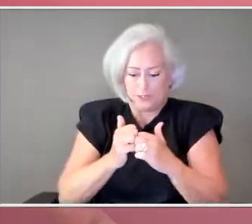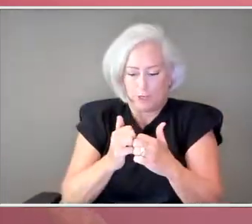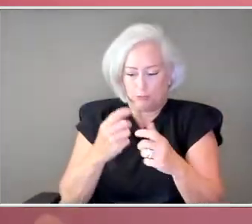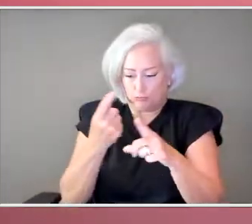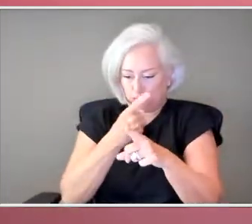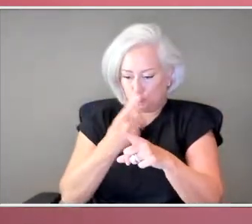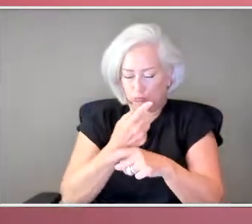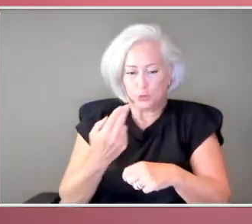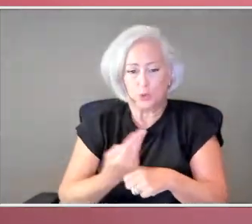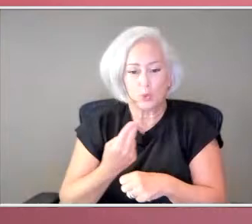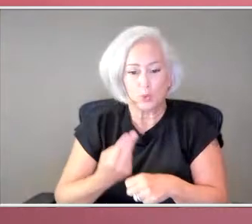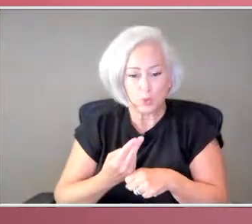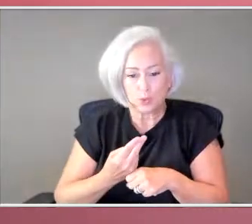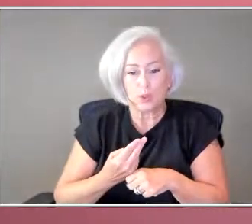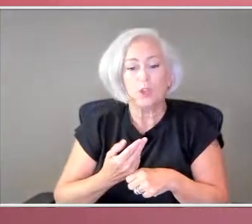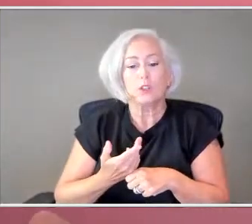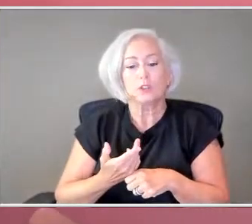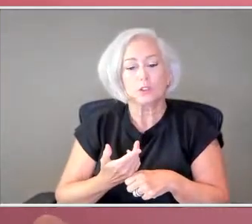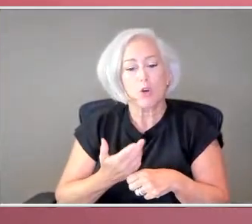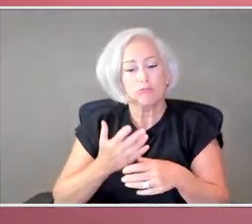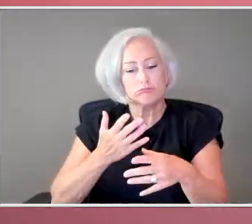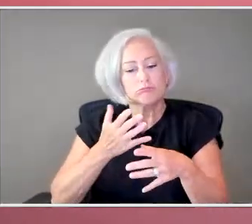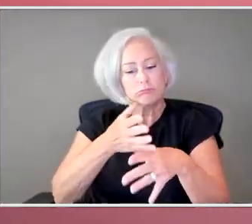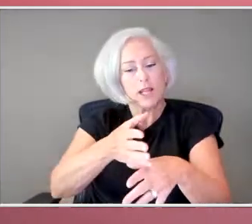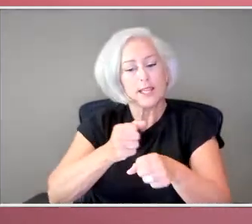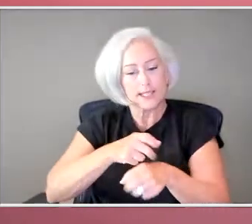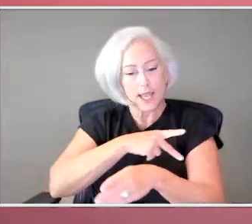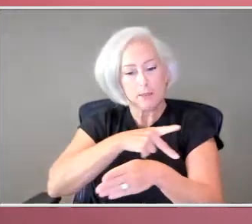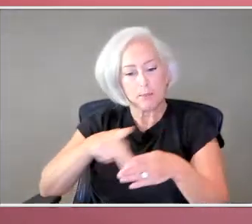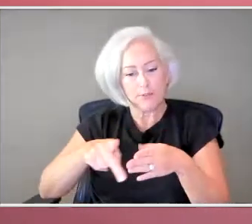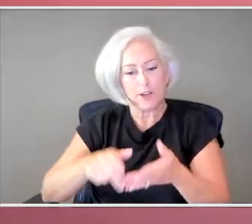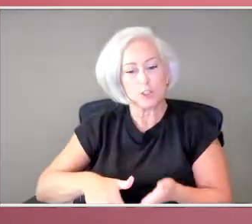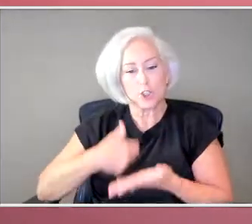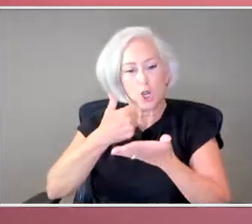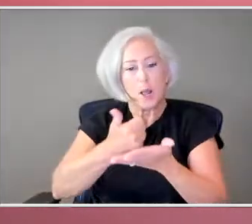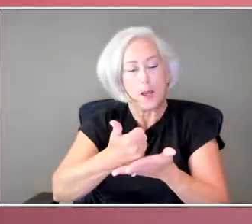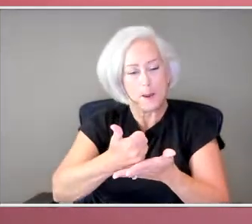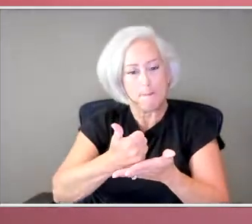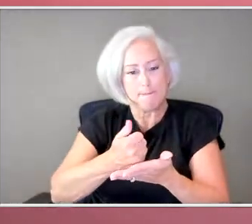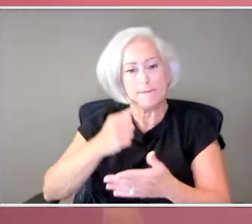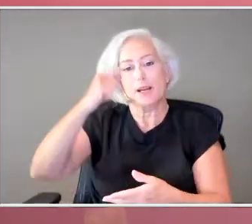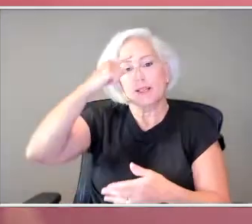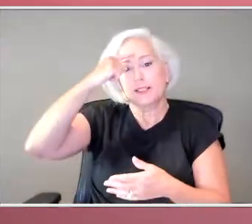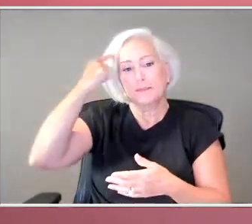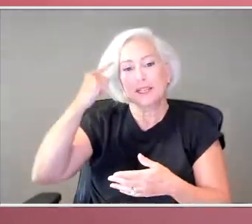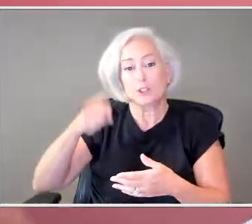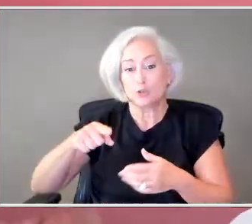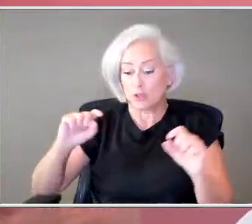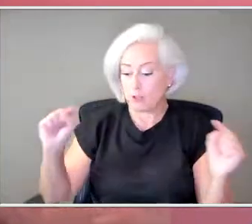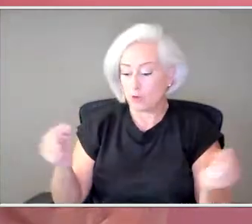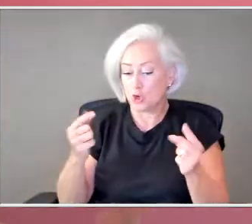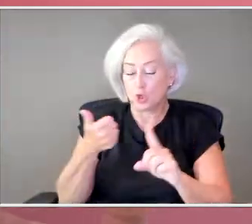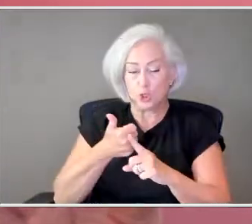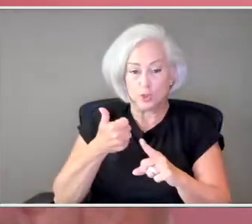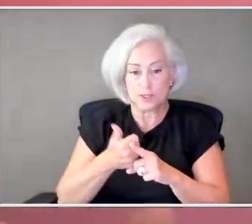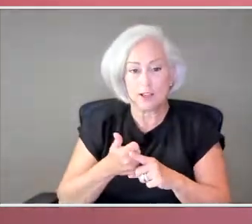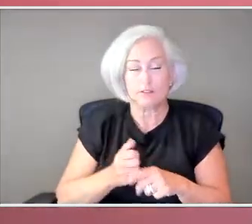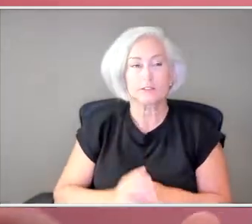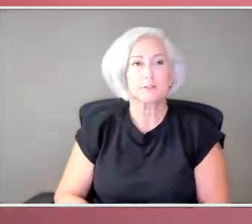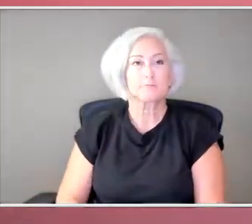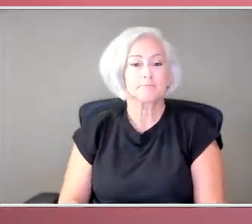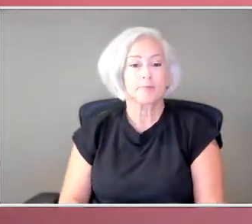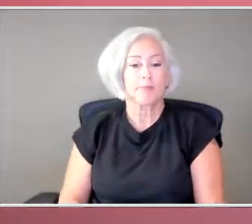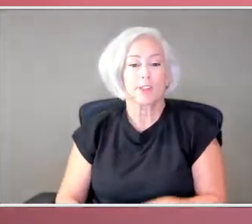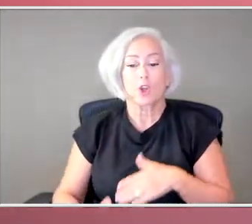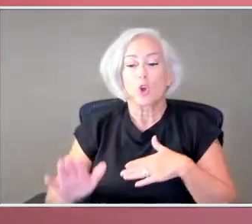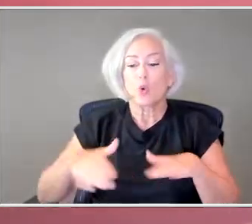So get some professional help on that, because you can hurt yourself. Walking, you know, don't text